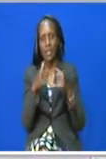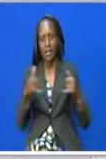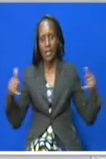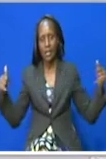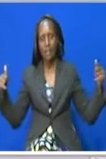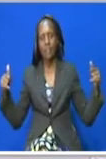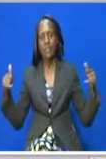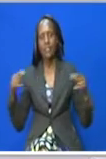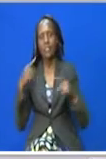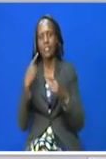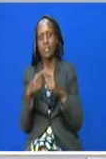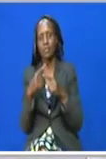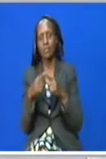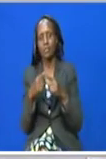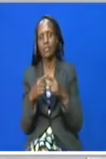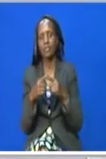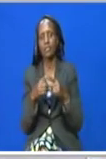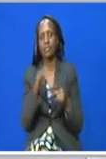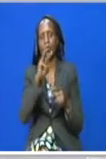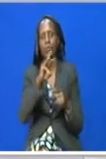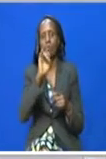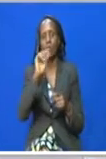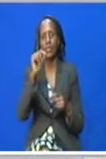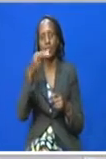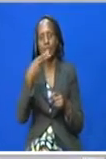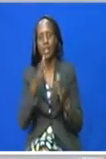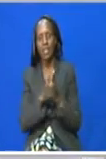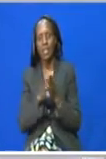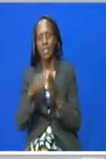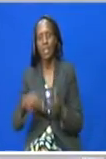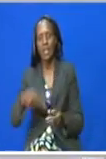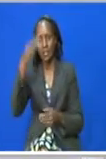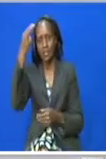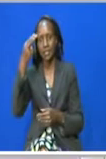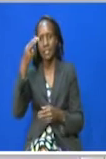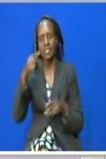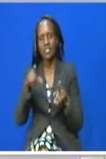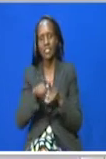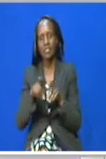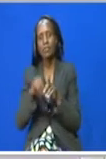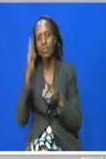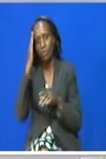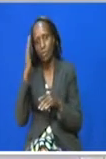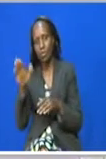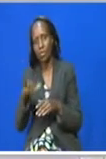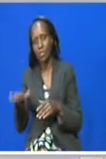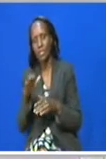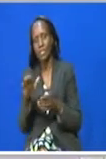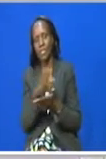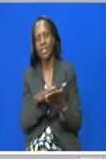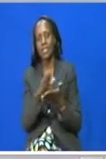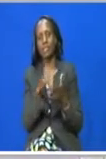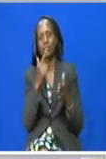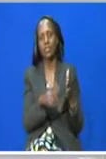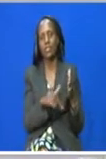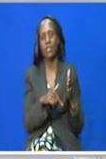times the width multiplied by the height. Of course, you know that the base area is length times width.